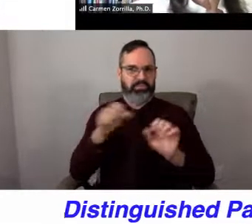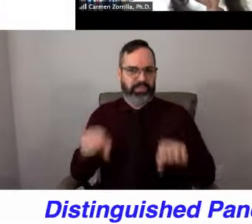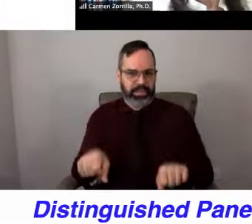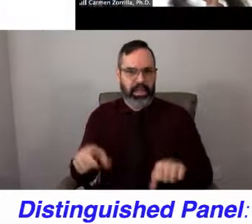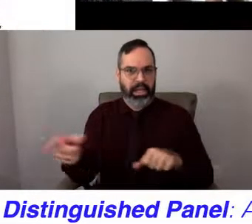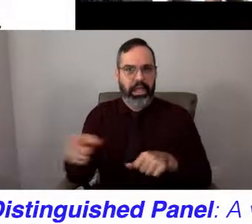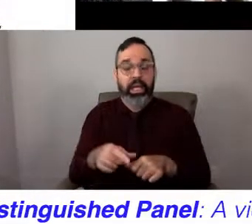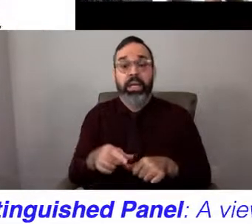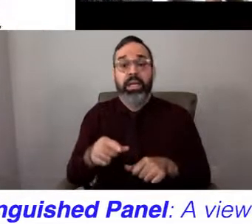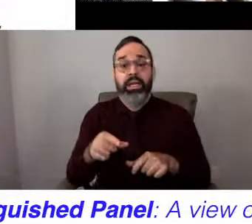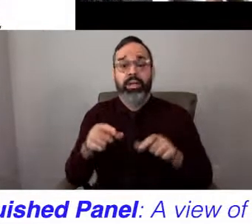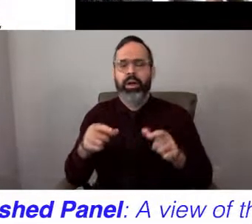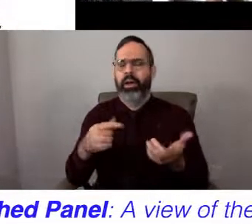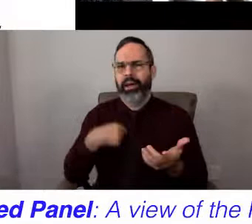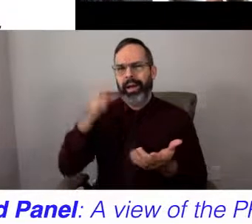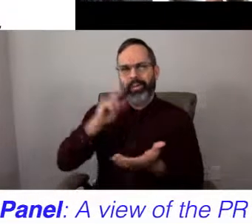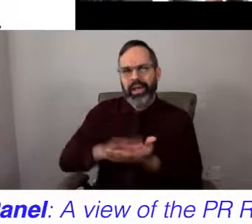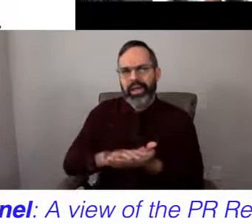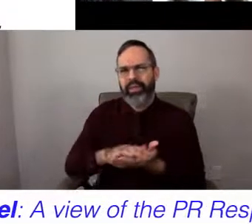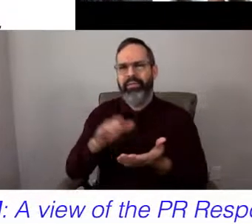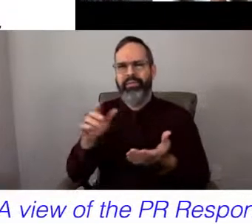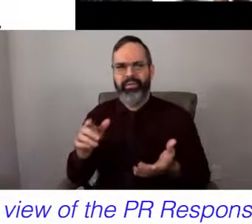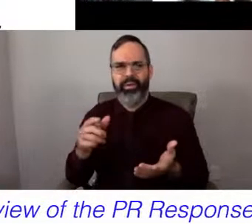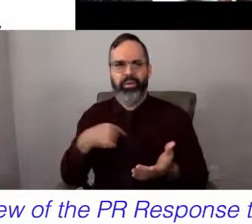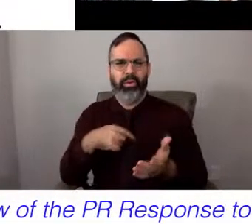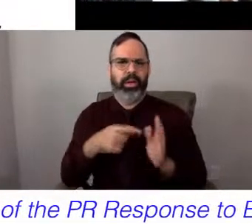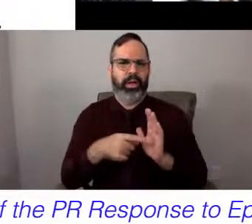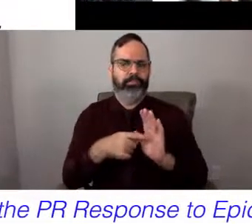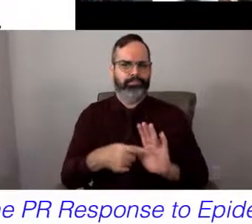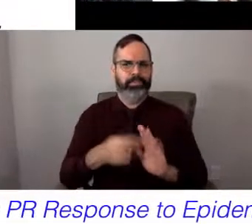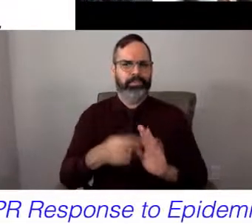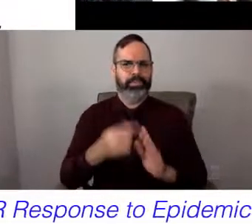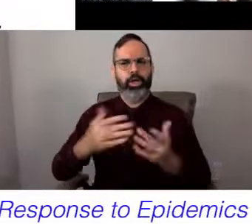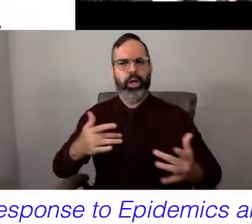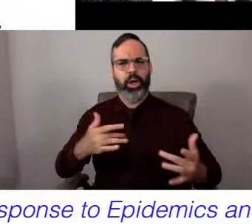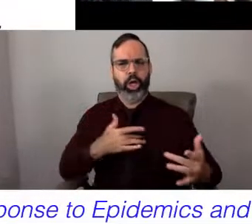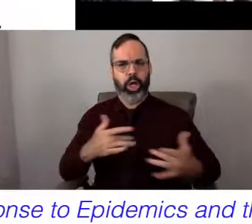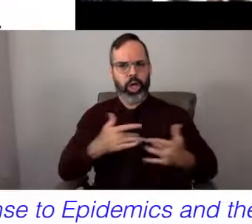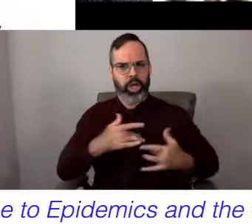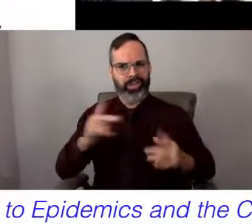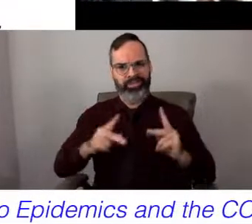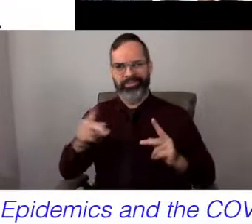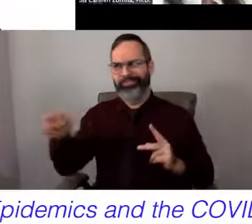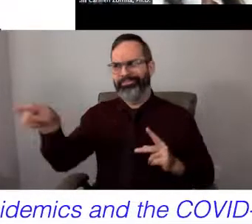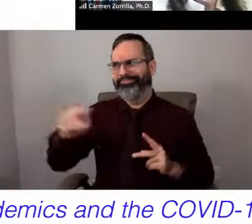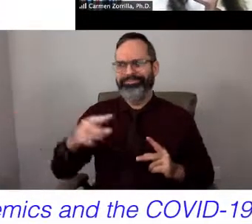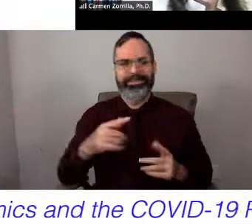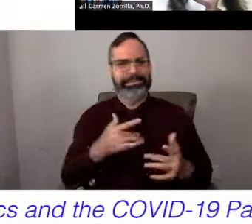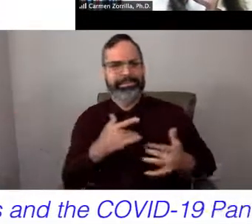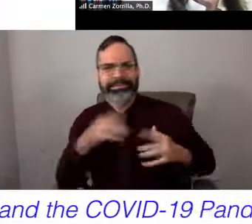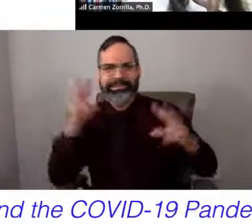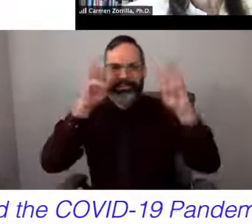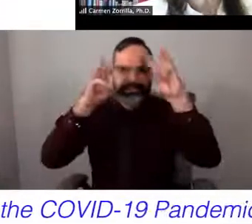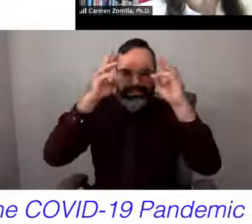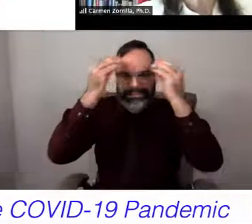because I think it represents some of the concerns that people have in terms